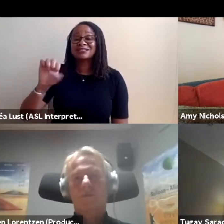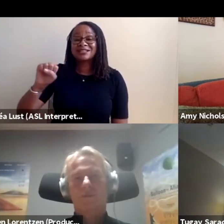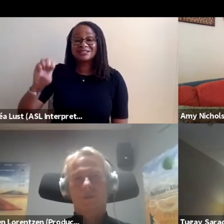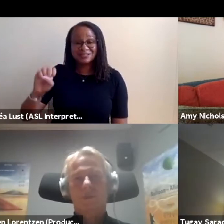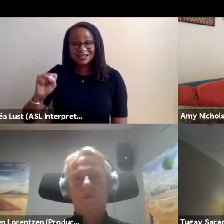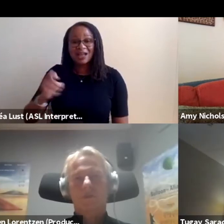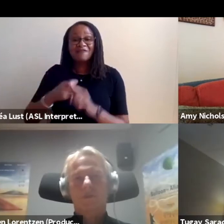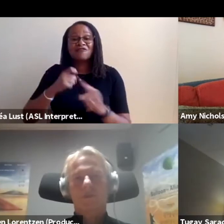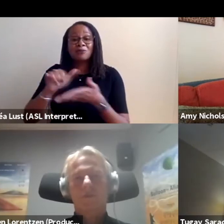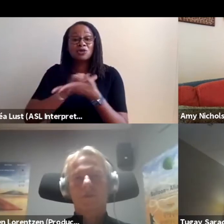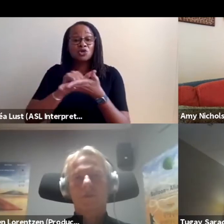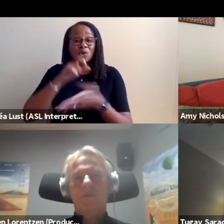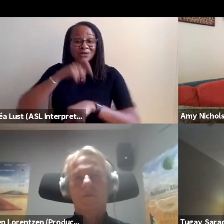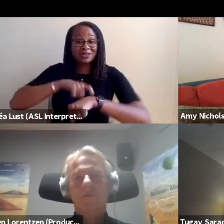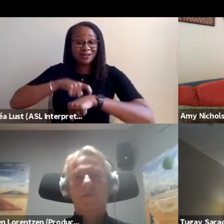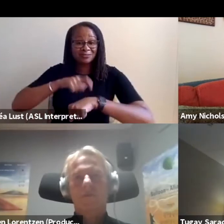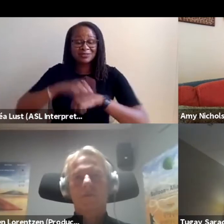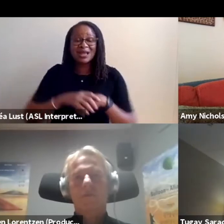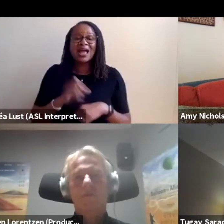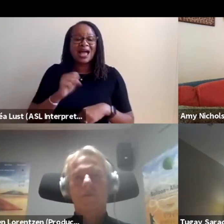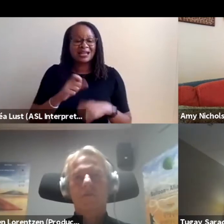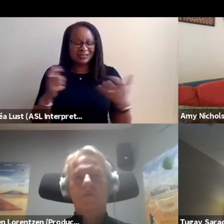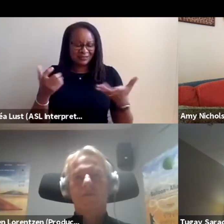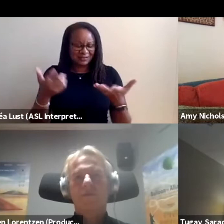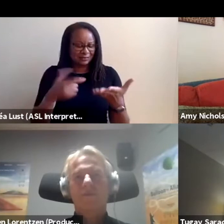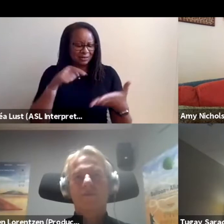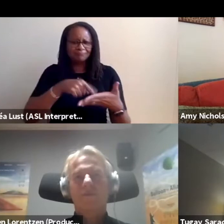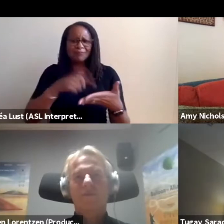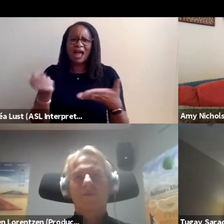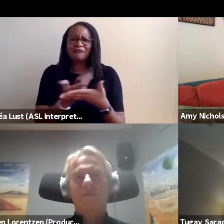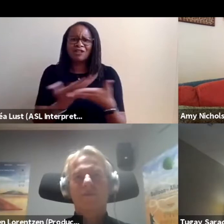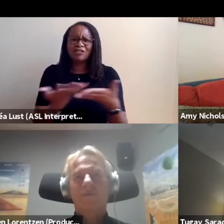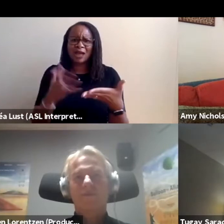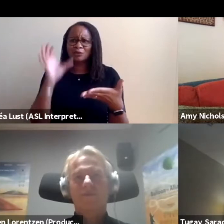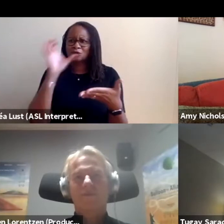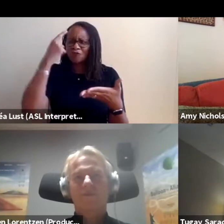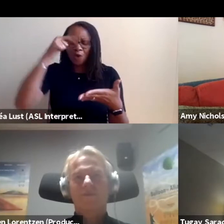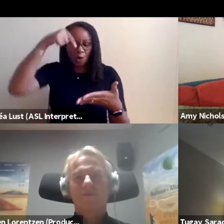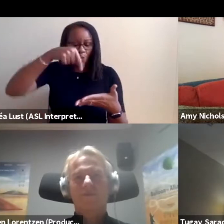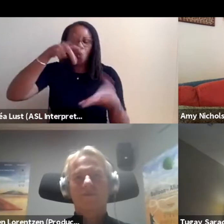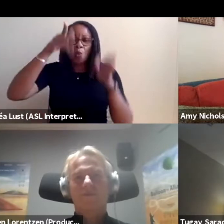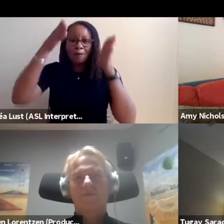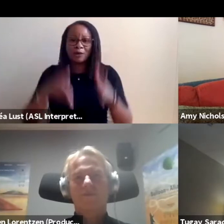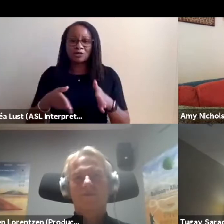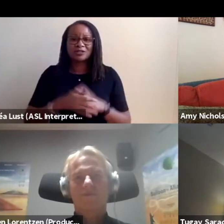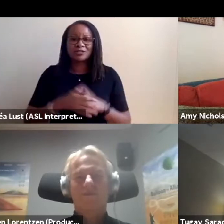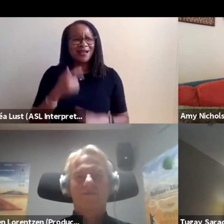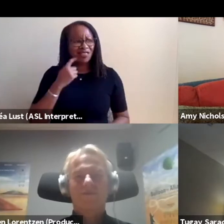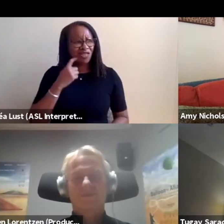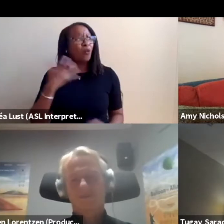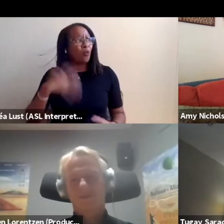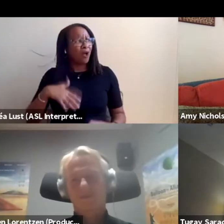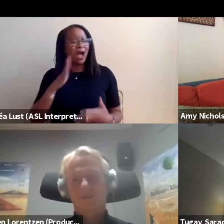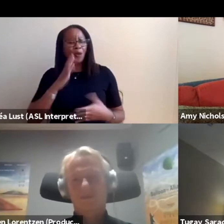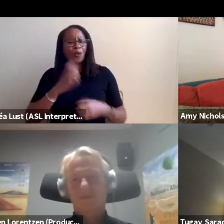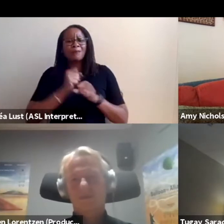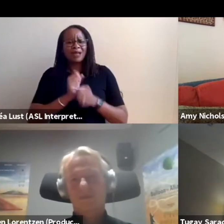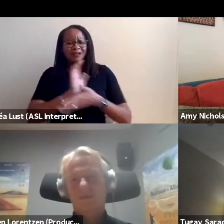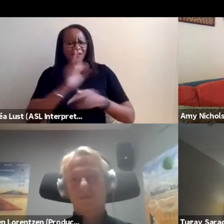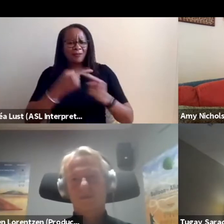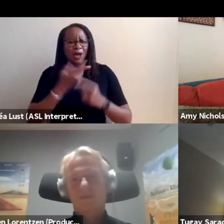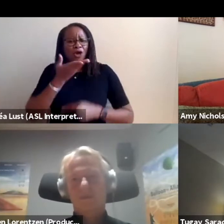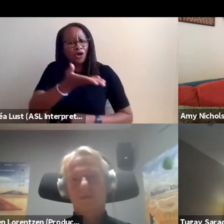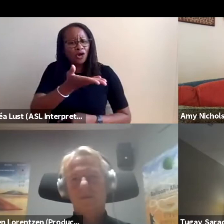covers all the 3 films in one body. It was like, wow, I'm going to make a film about her. And it was a really